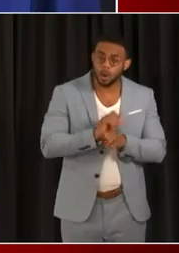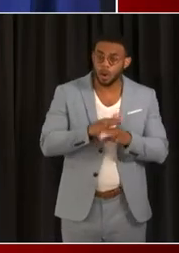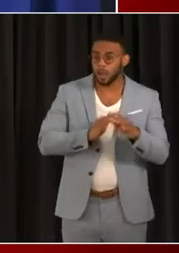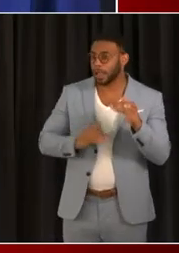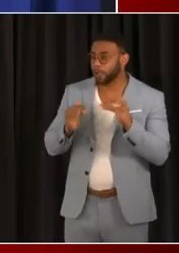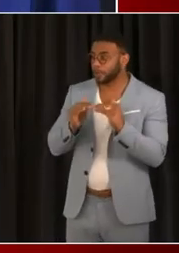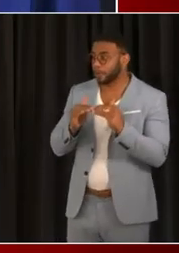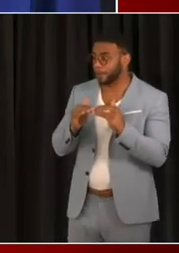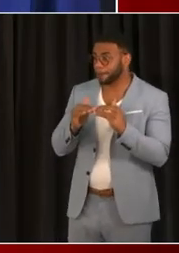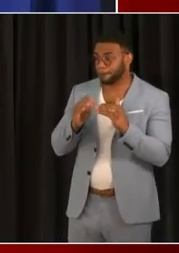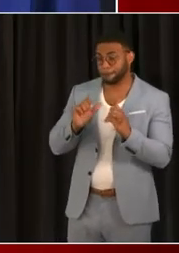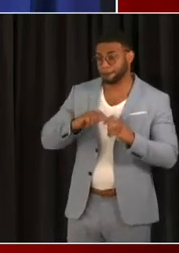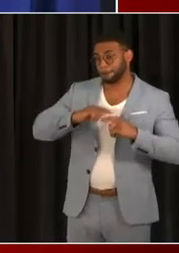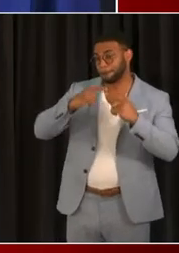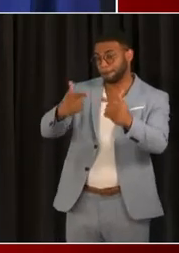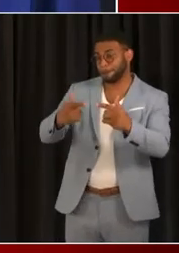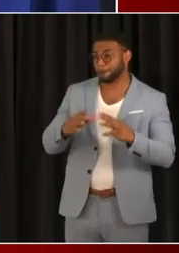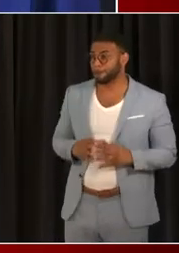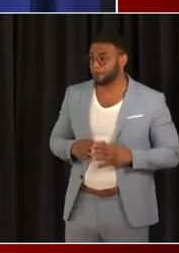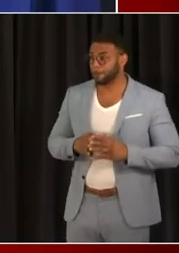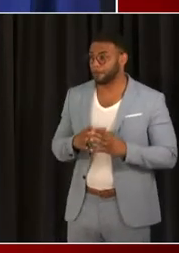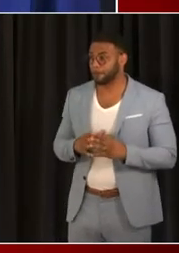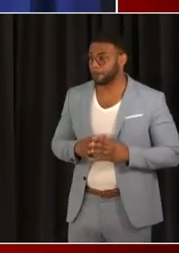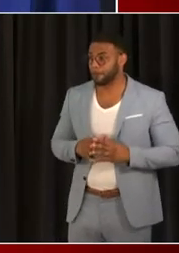work on equity. So with that, I'll turn to you.